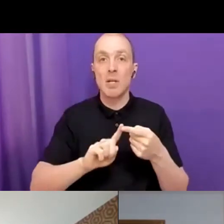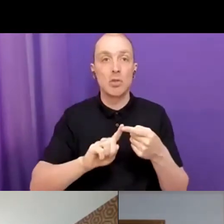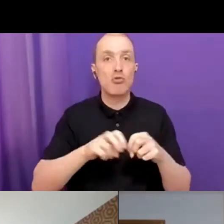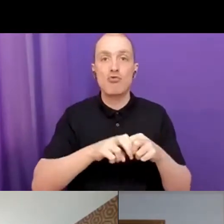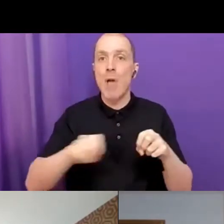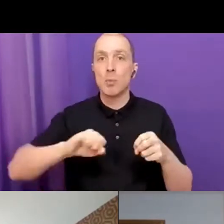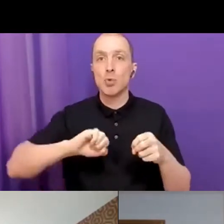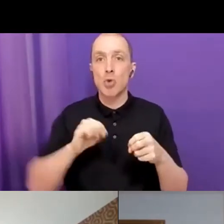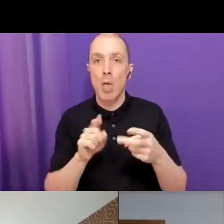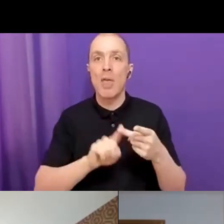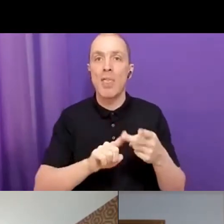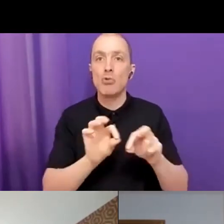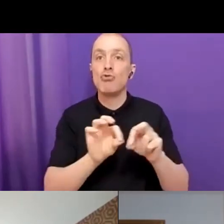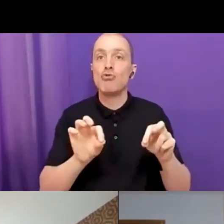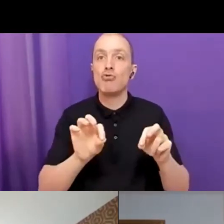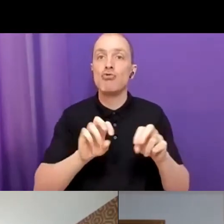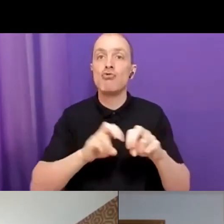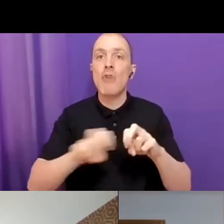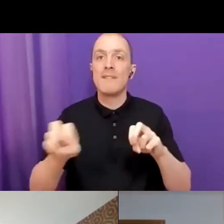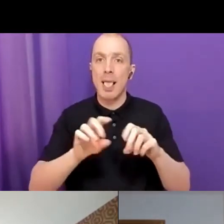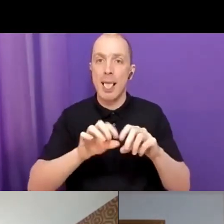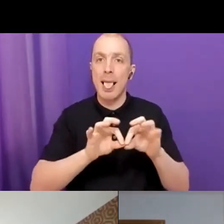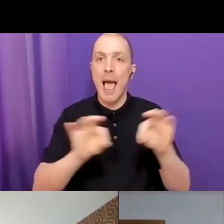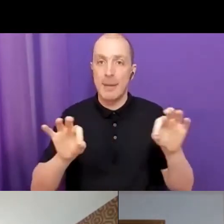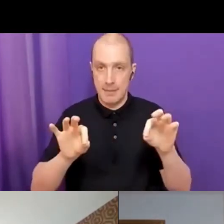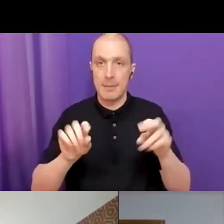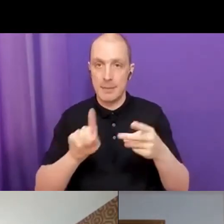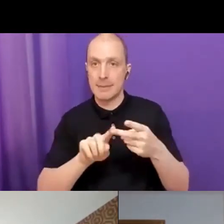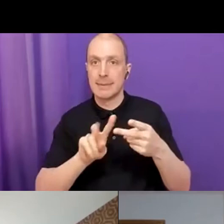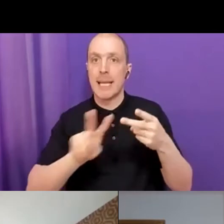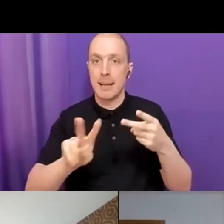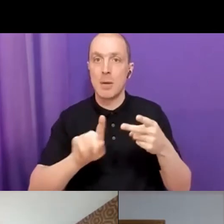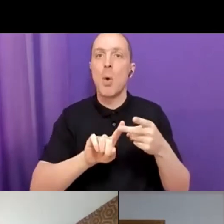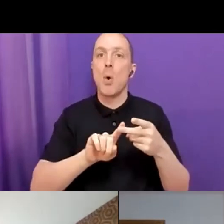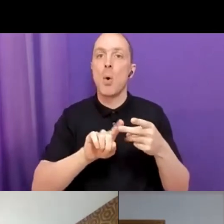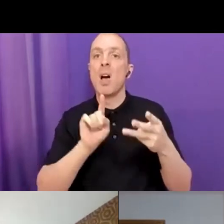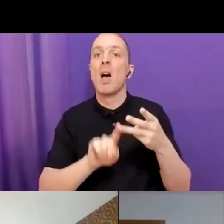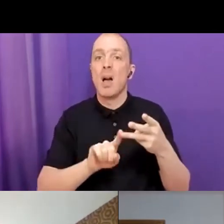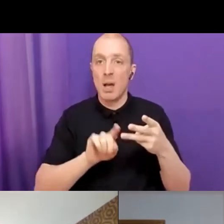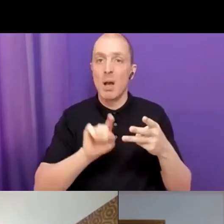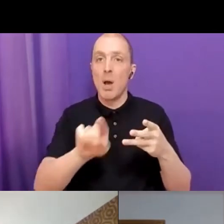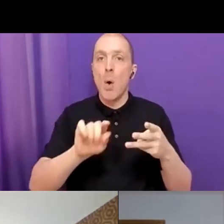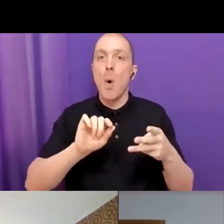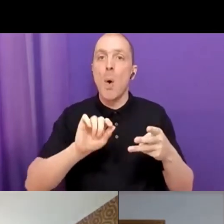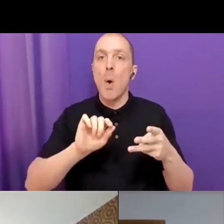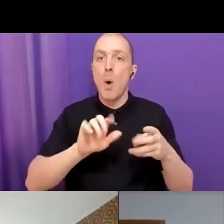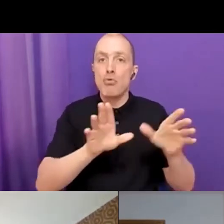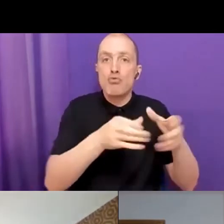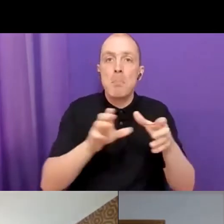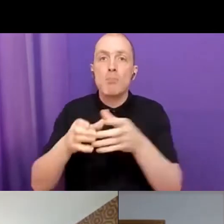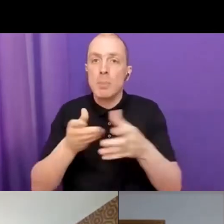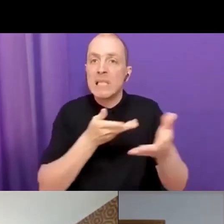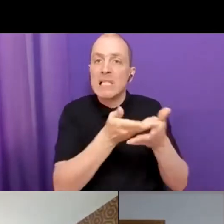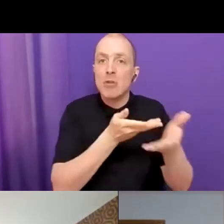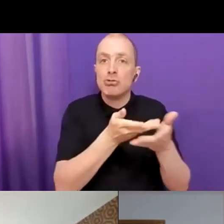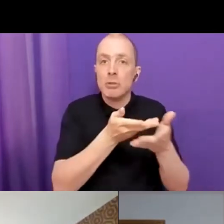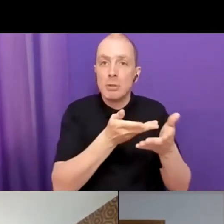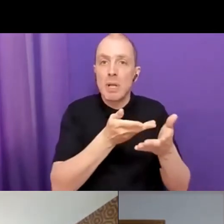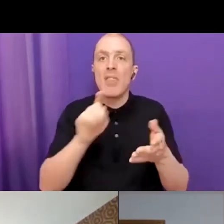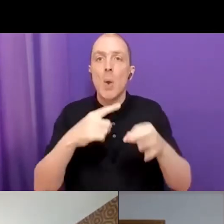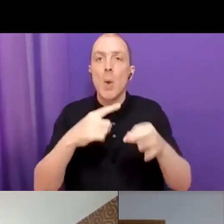from Traveline. And then later today, we'll have the opportunity for breakout groups for discussions and all questions at the